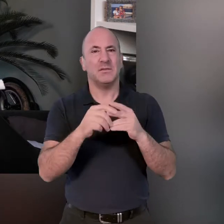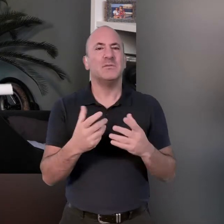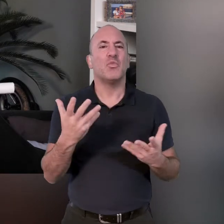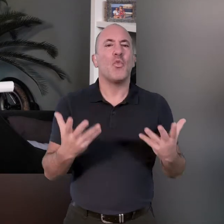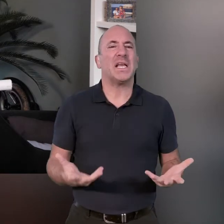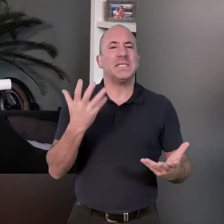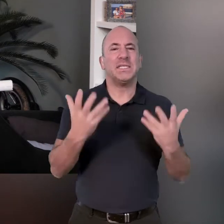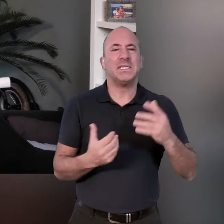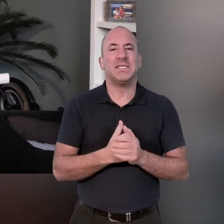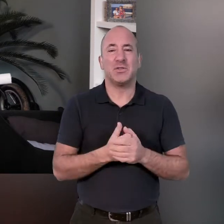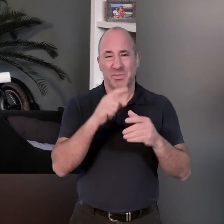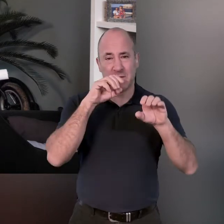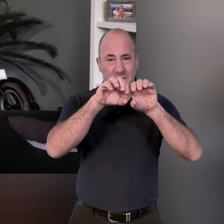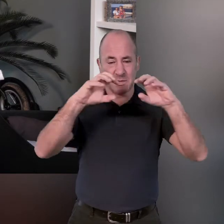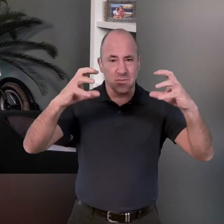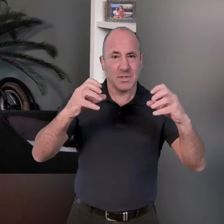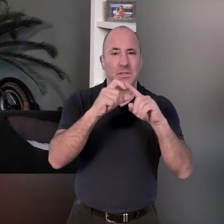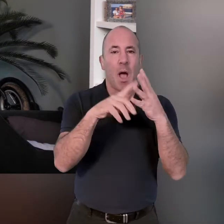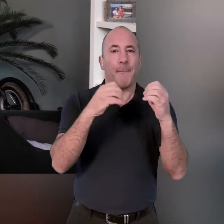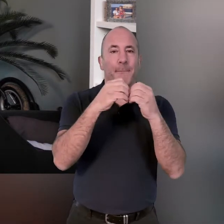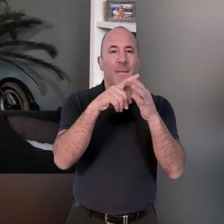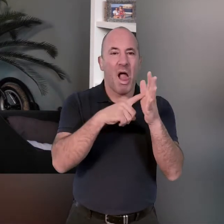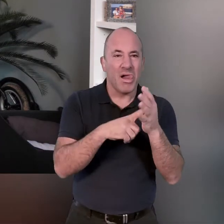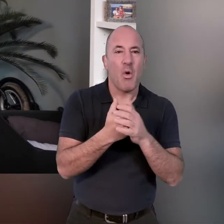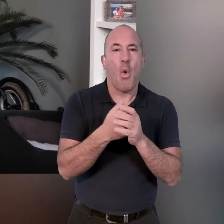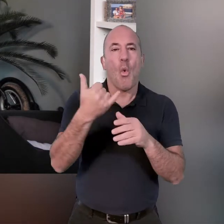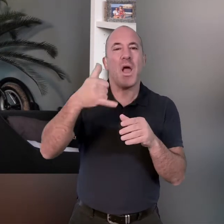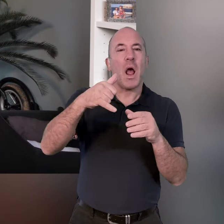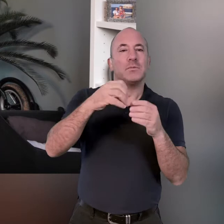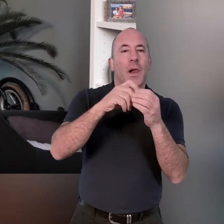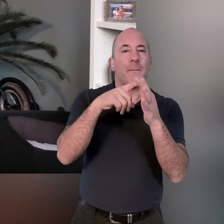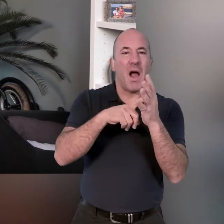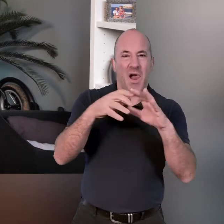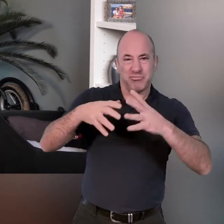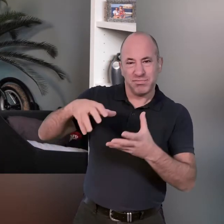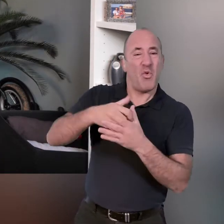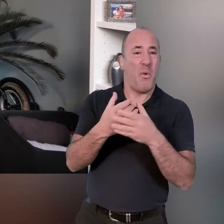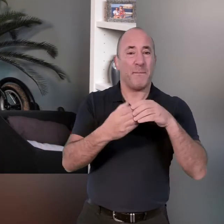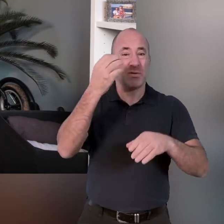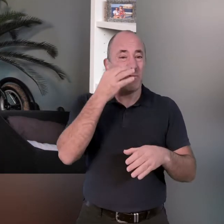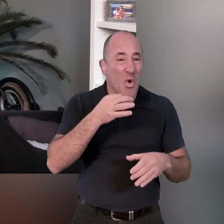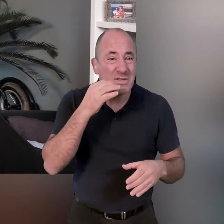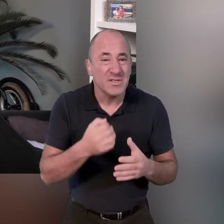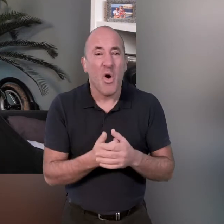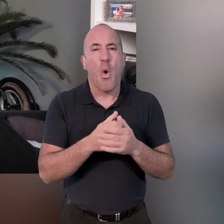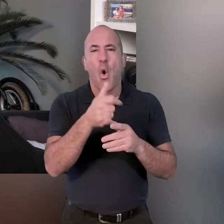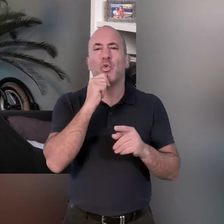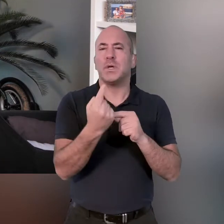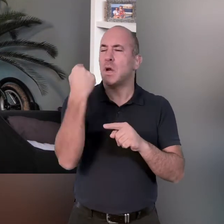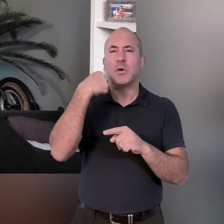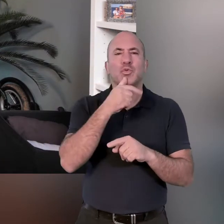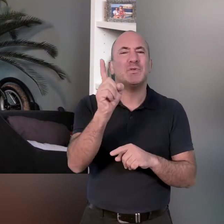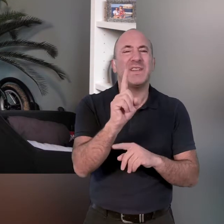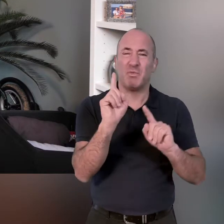need is some sort of weight, whether that's a dumbbell or a kettlebell, or if it's a bottle of water or whatever you